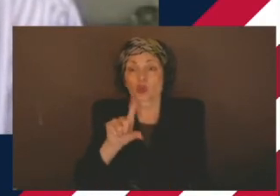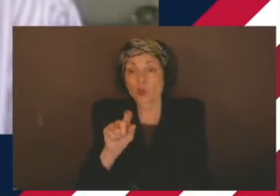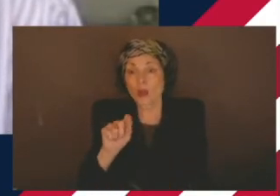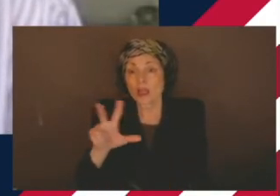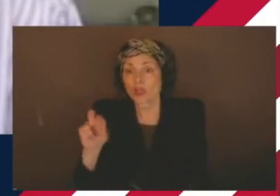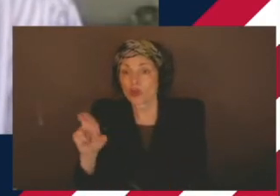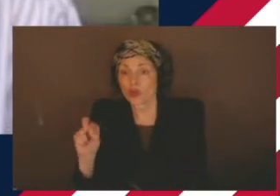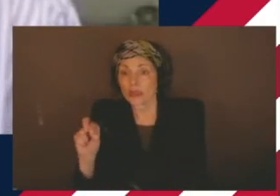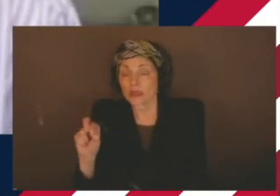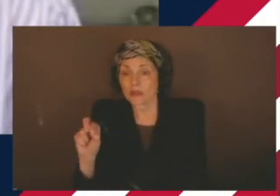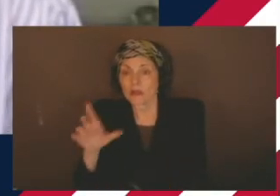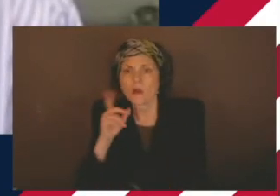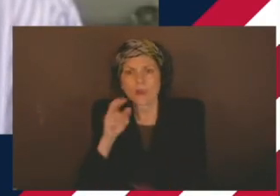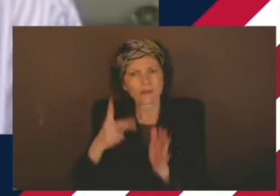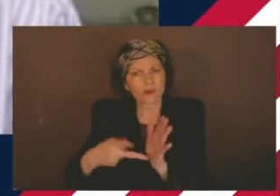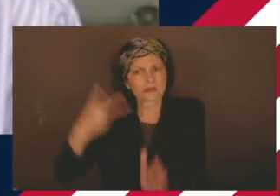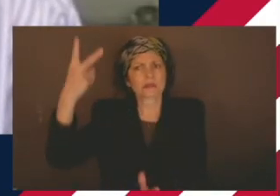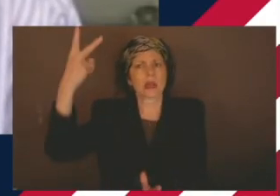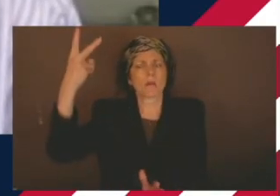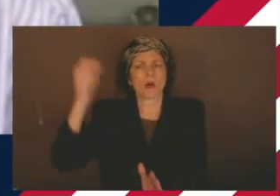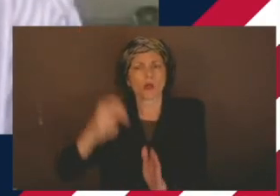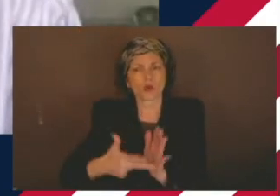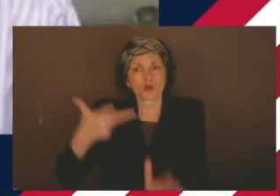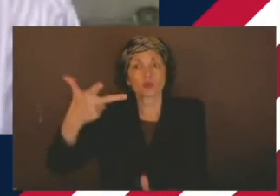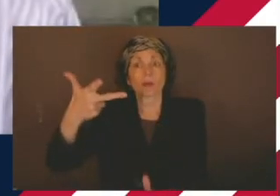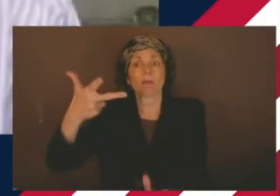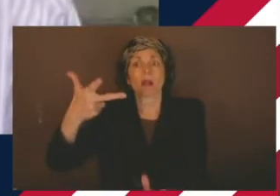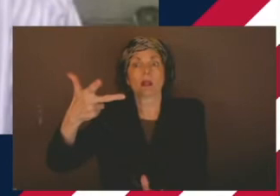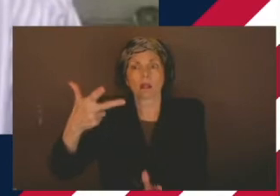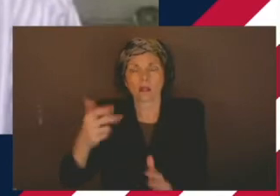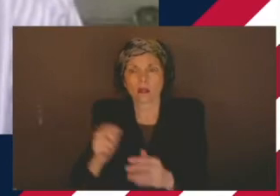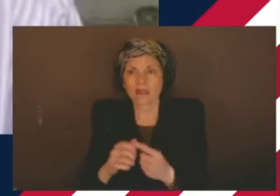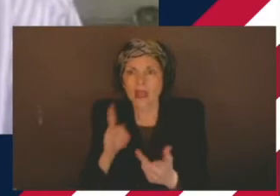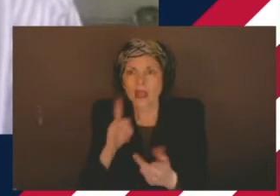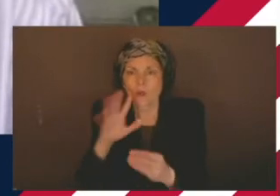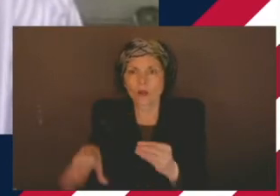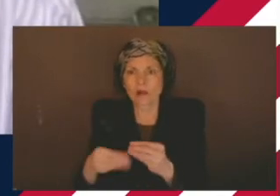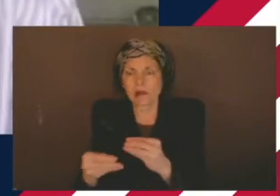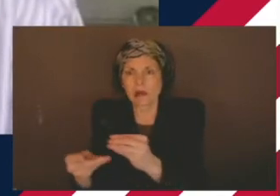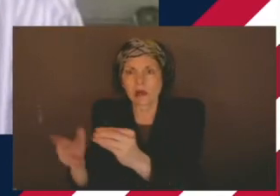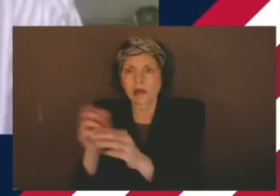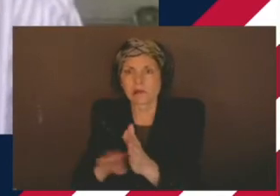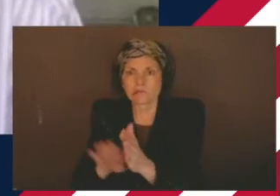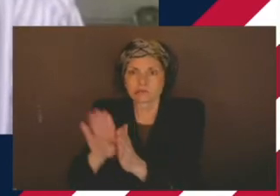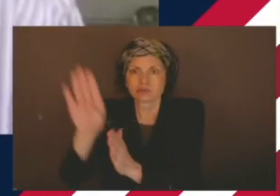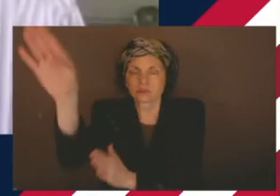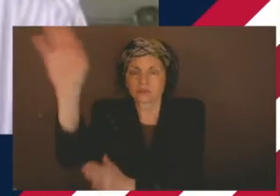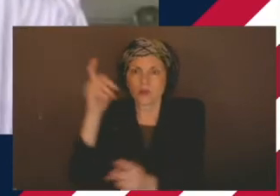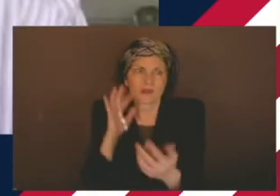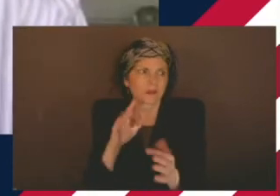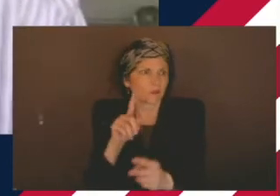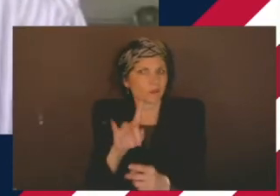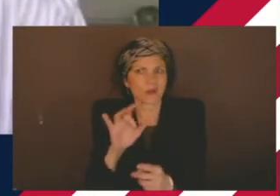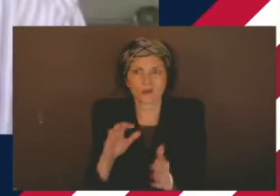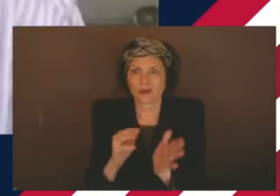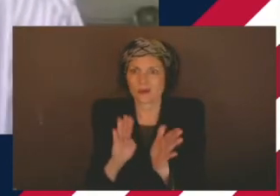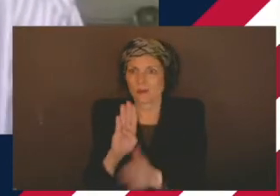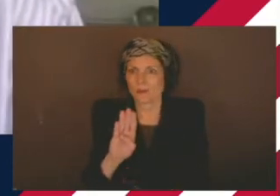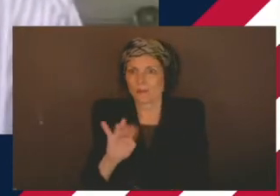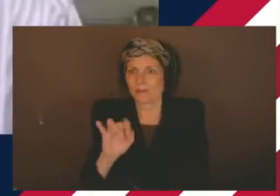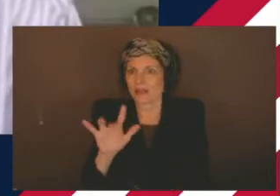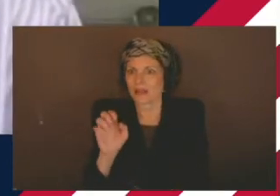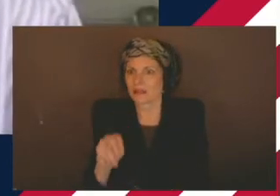energy innovation investment, amounting to about an additional $100 billion over the decade, will catalyze the